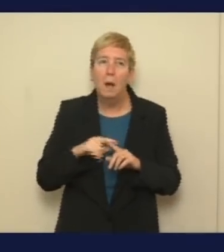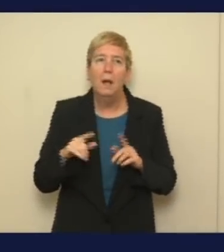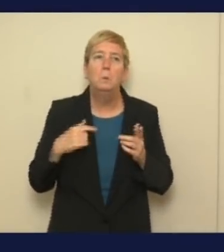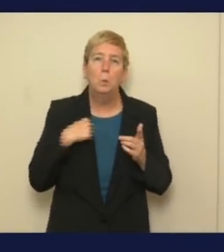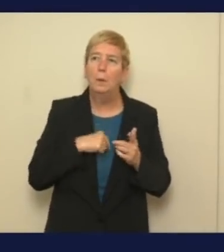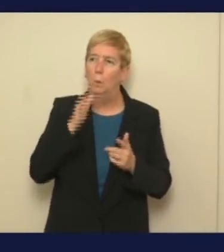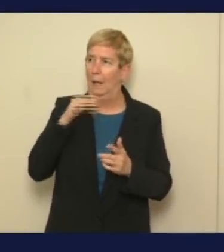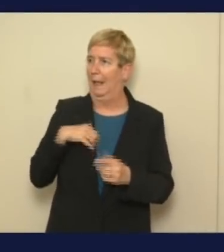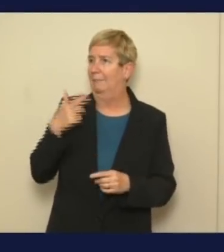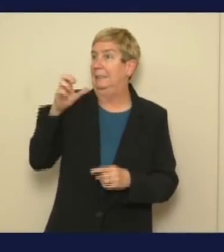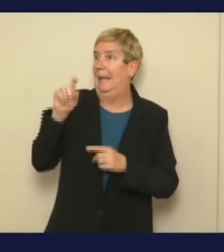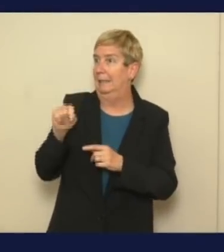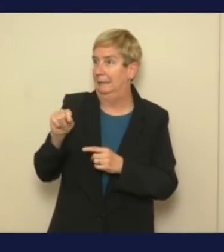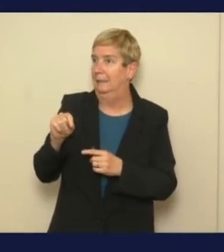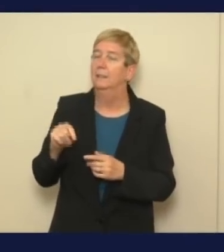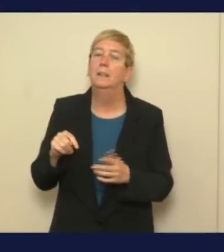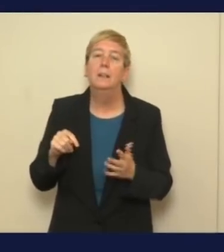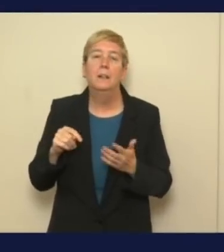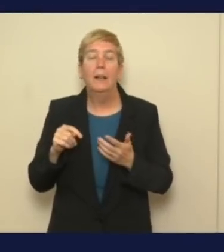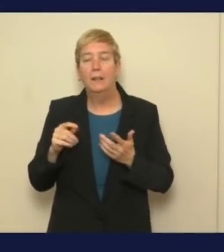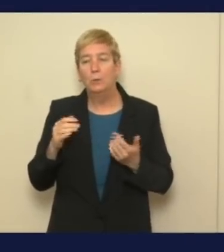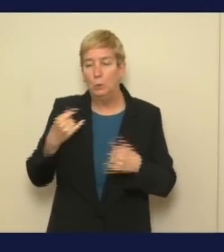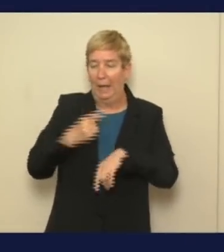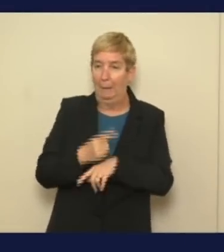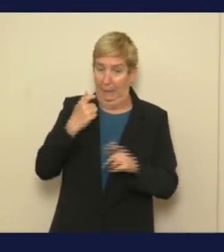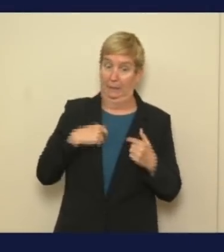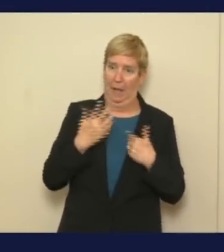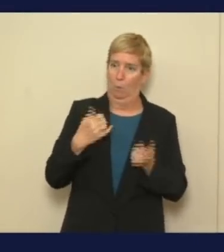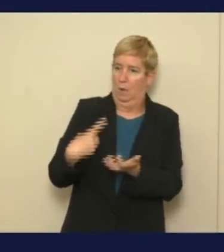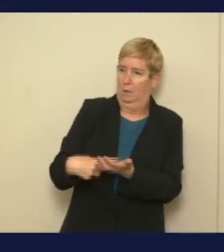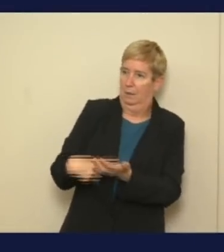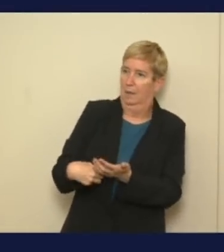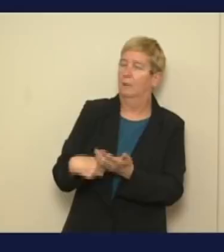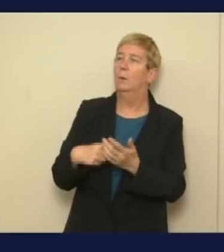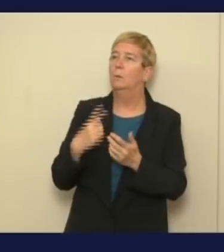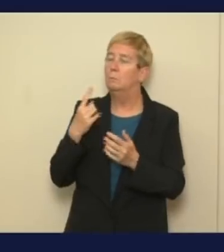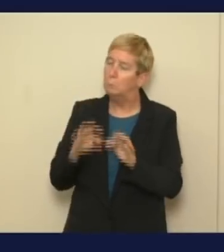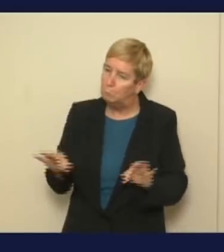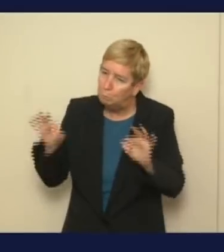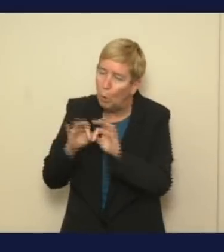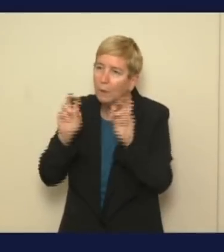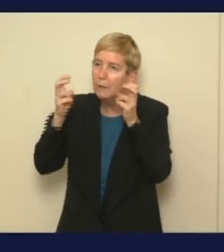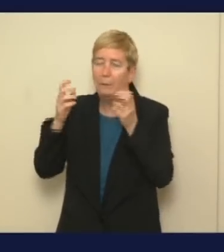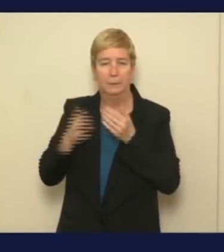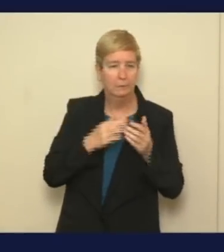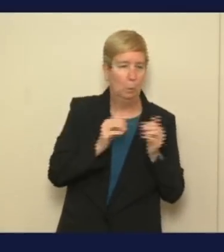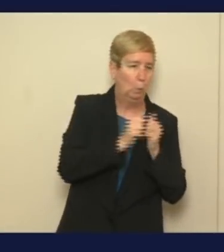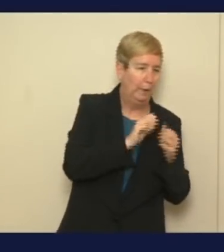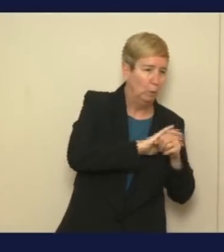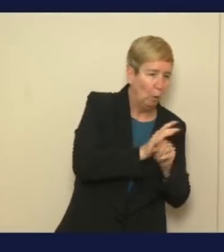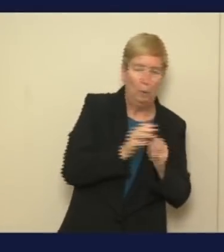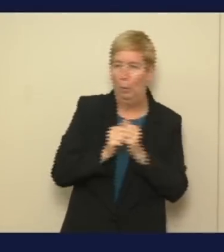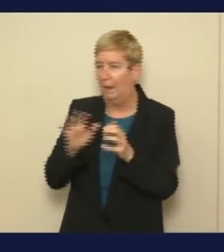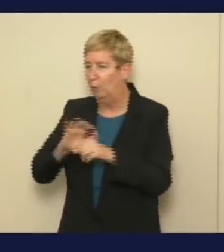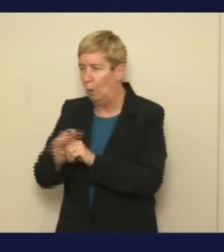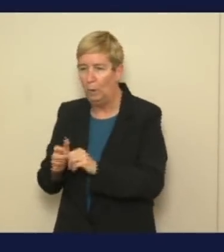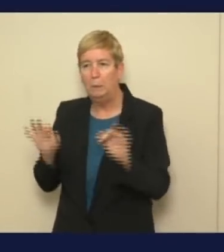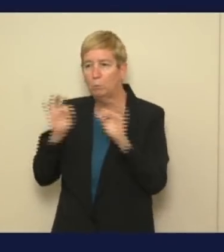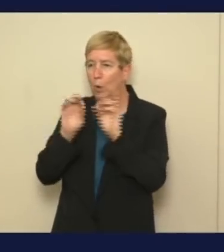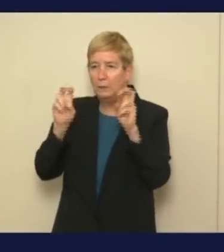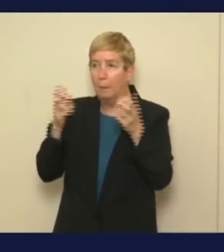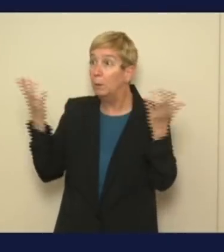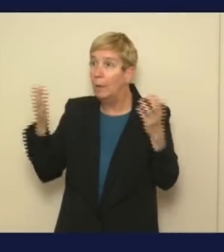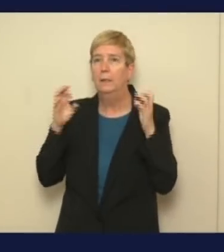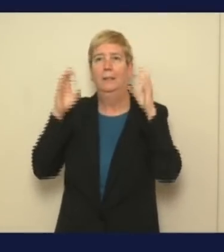important subjects, whether or not we're dealing with the pandemic, and that's education. And we're also in a state where we know that the